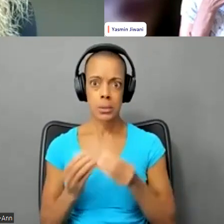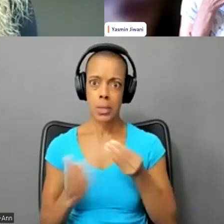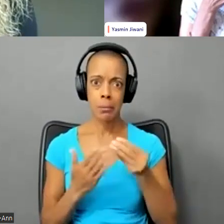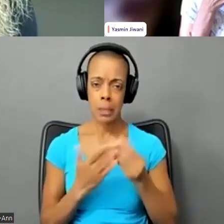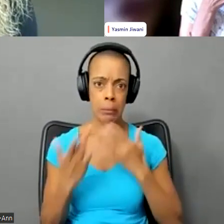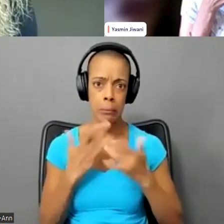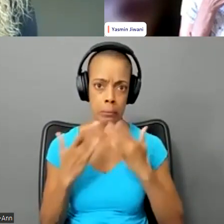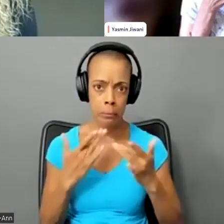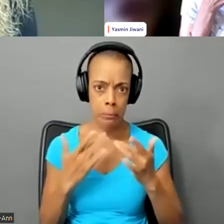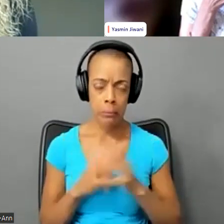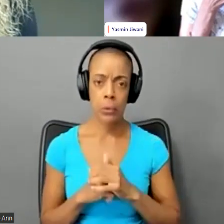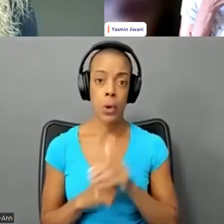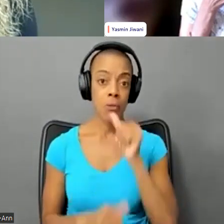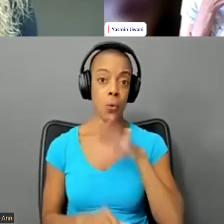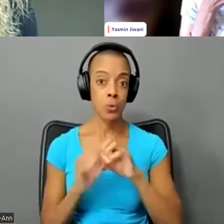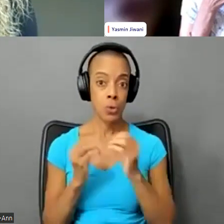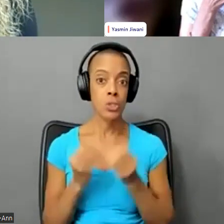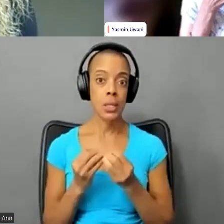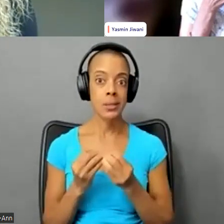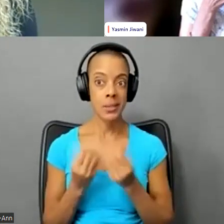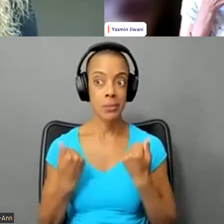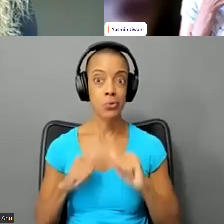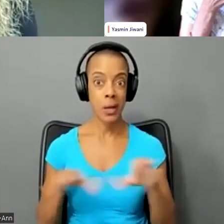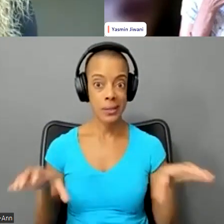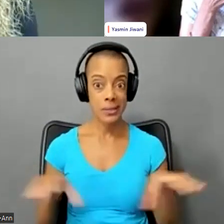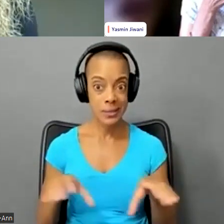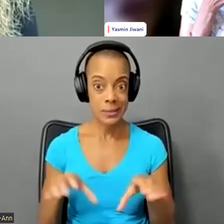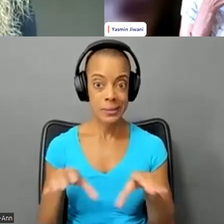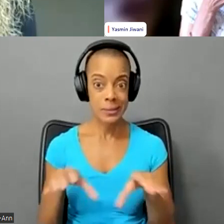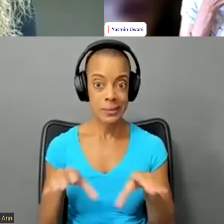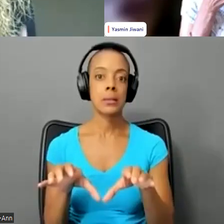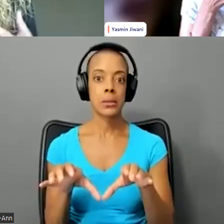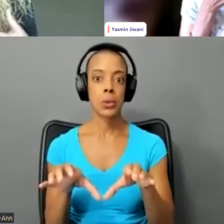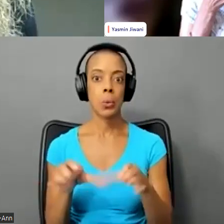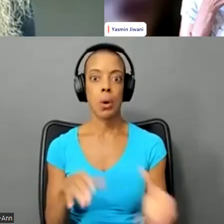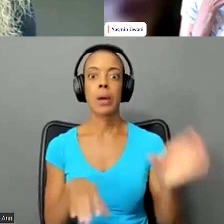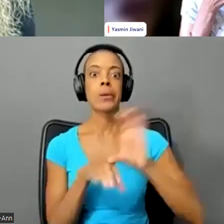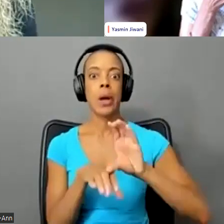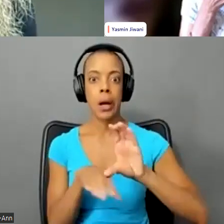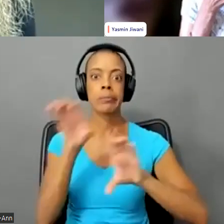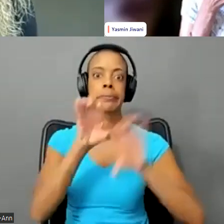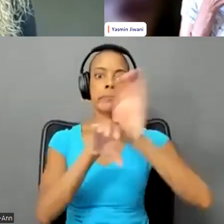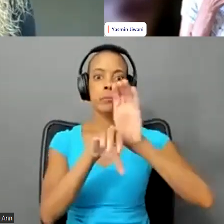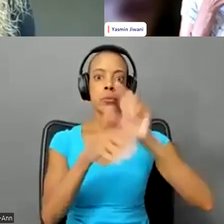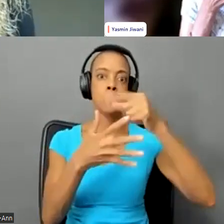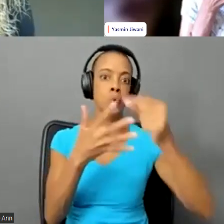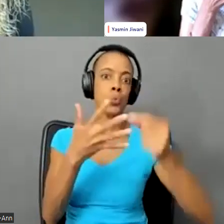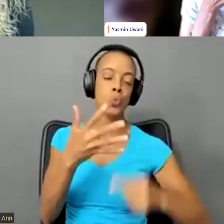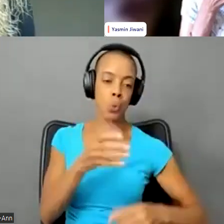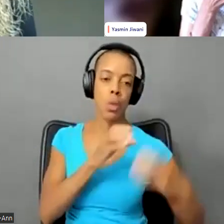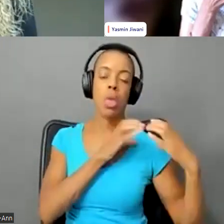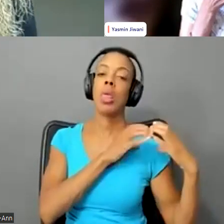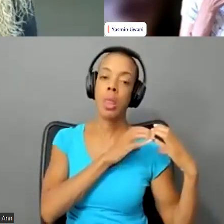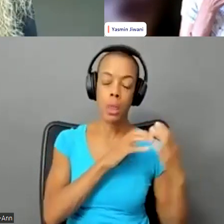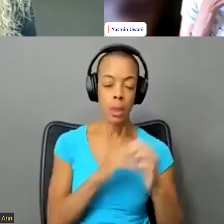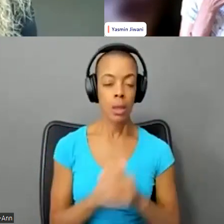be probably trying to do this work off the side of their desk. So having kind of an ability to take a little bit of a step back